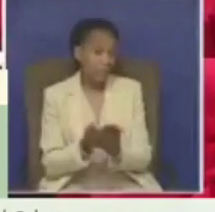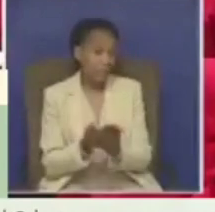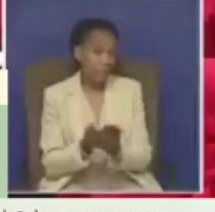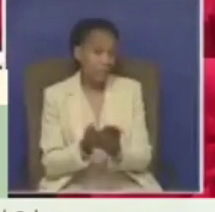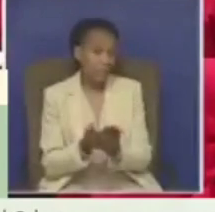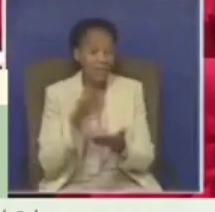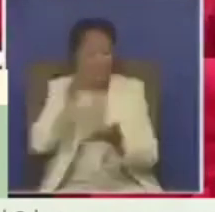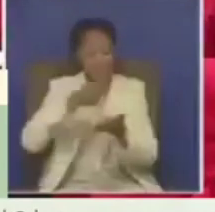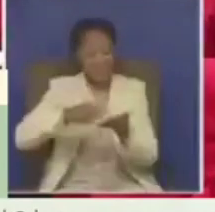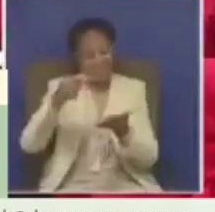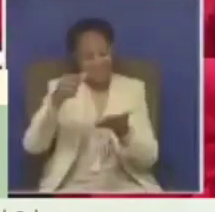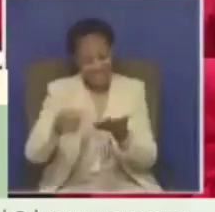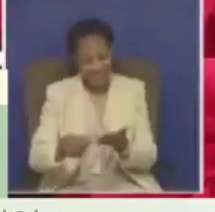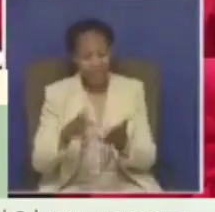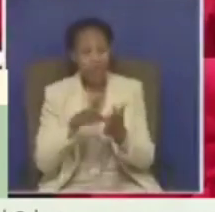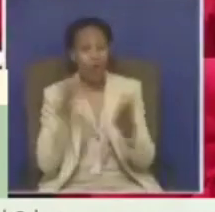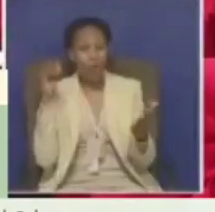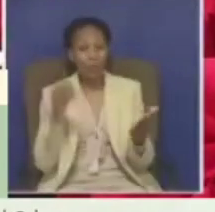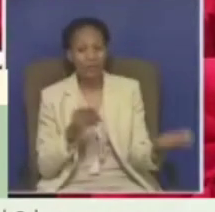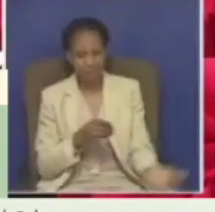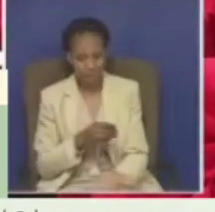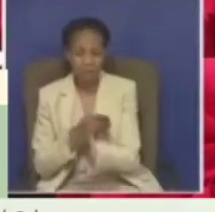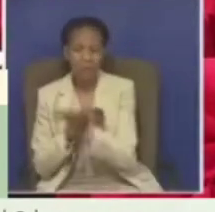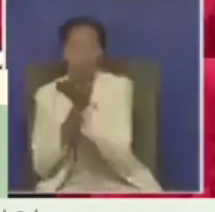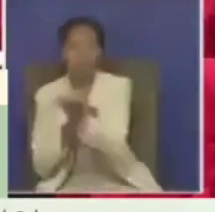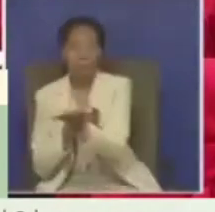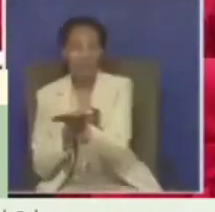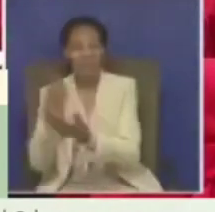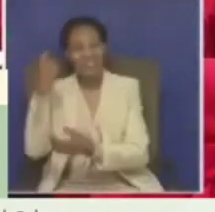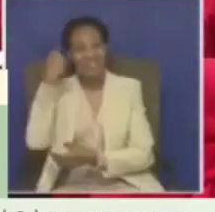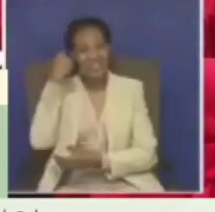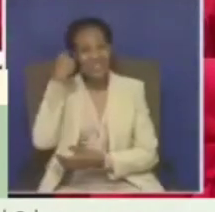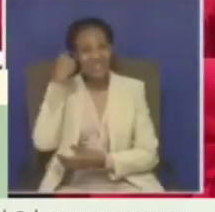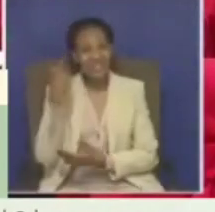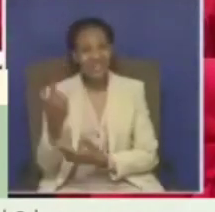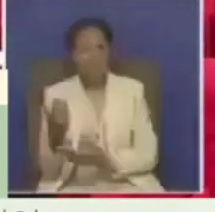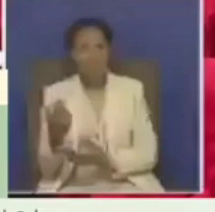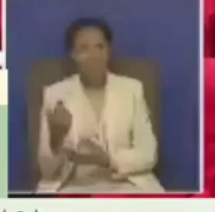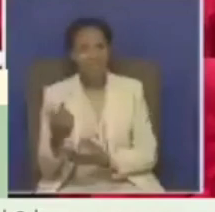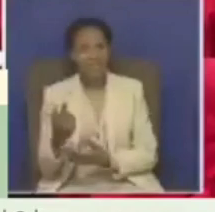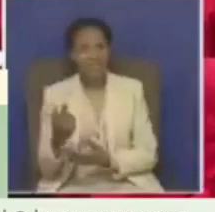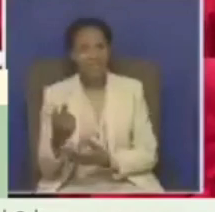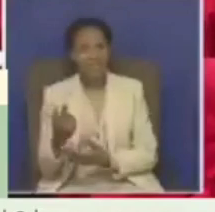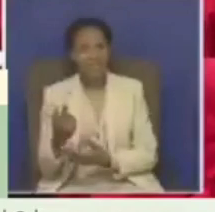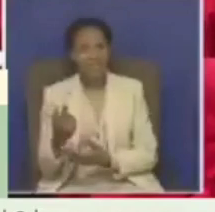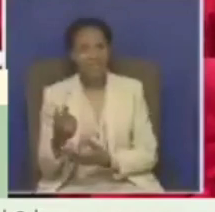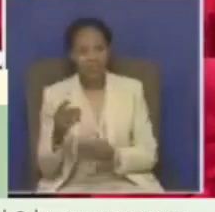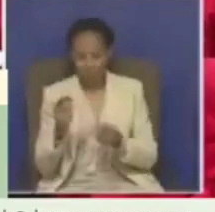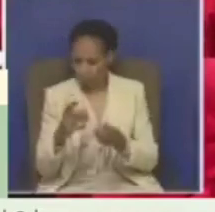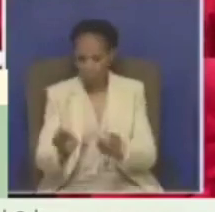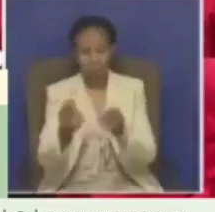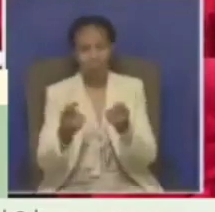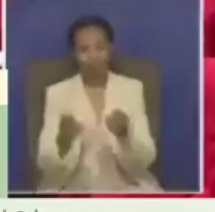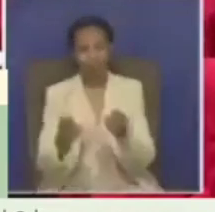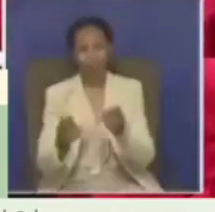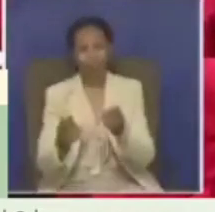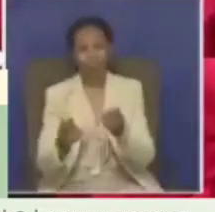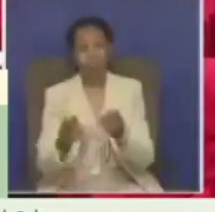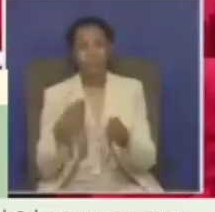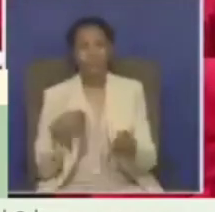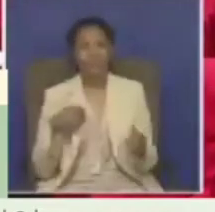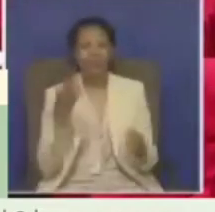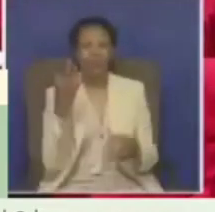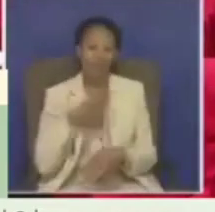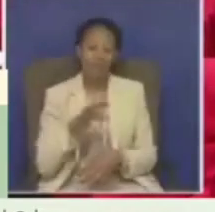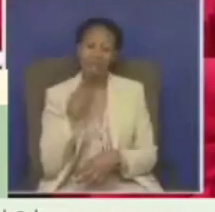signed copy of the proposed amendment must be delivered to the secretary at the table without delay. I submit